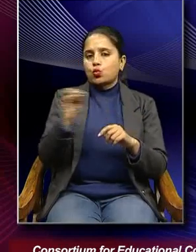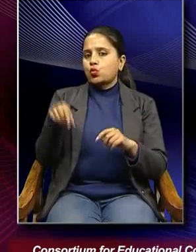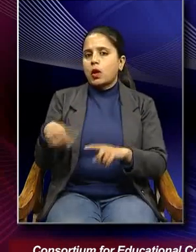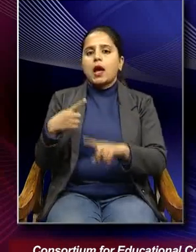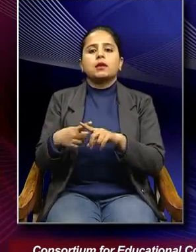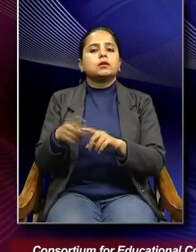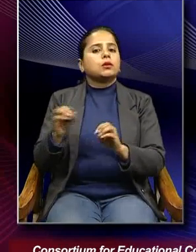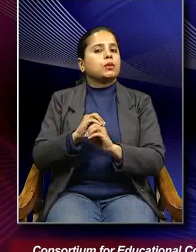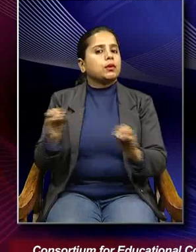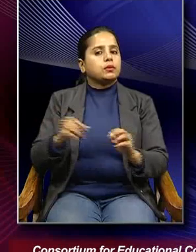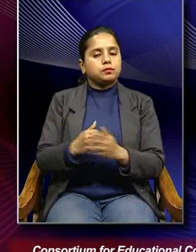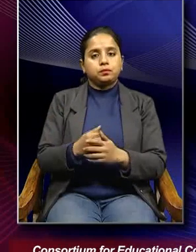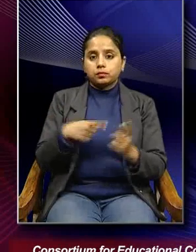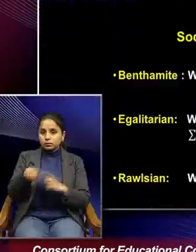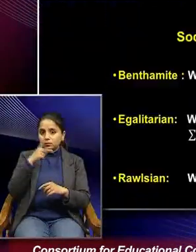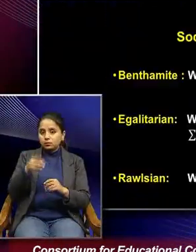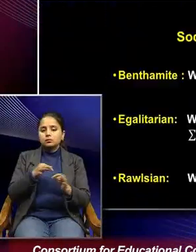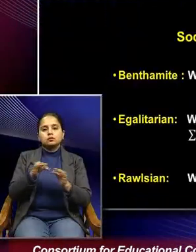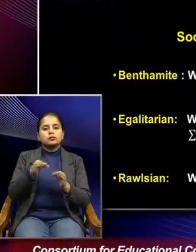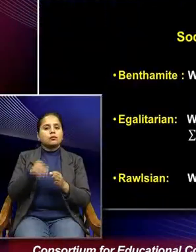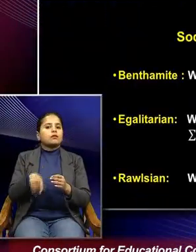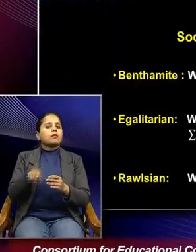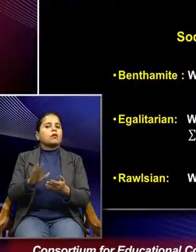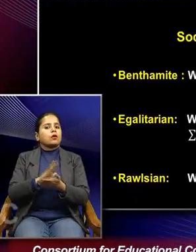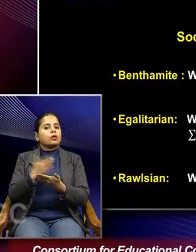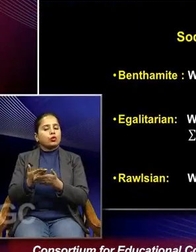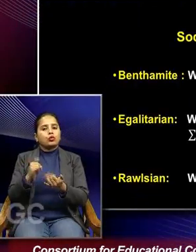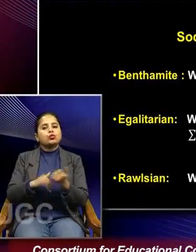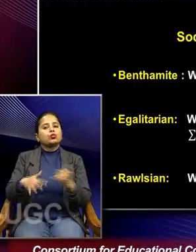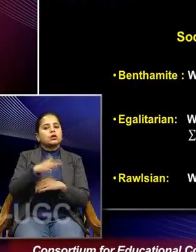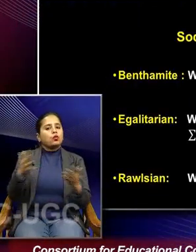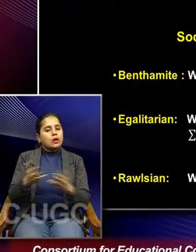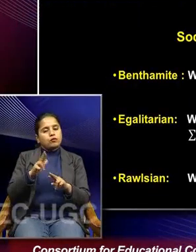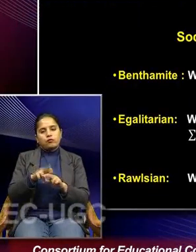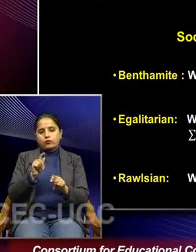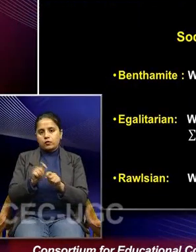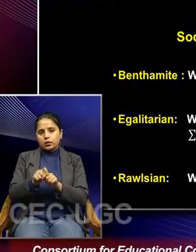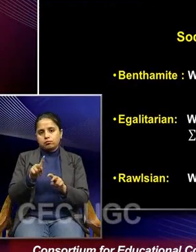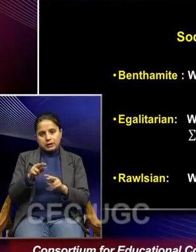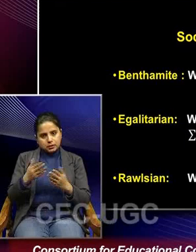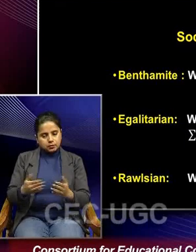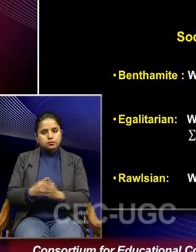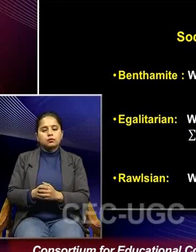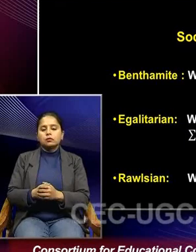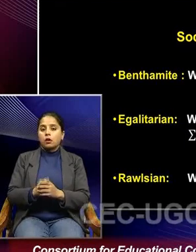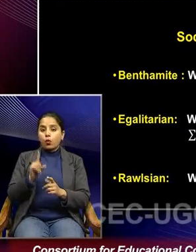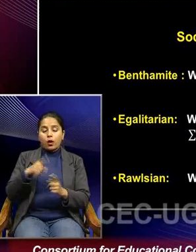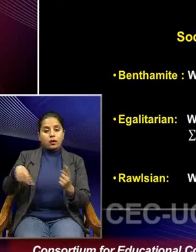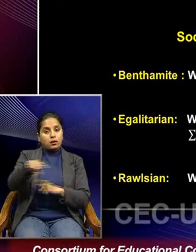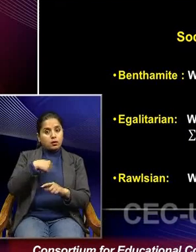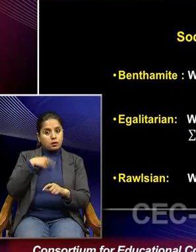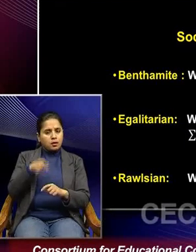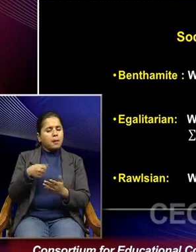X. So this is the interpretation of social welfare function. Once we have